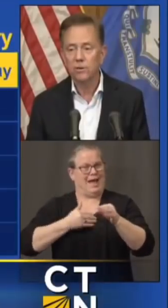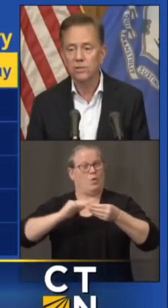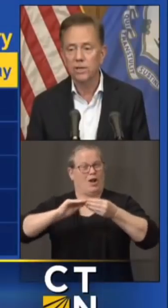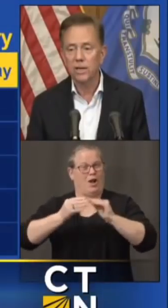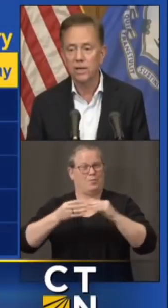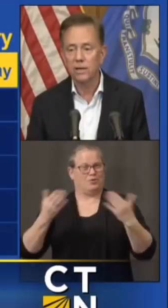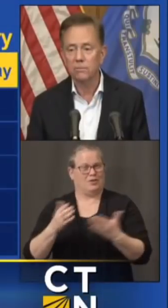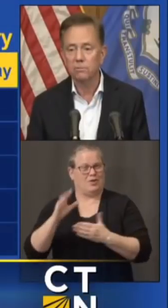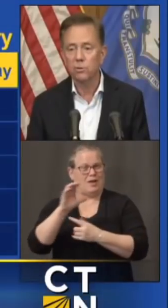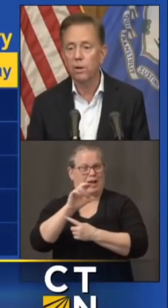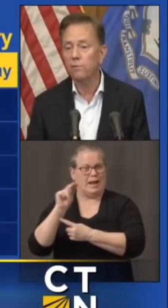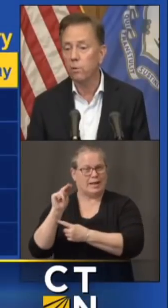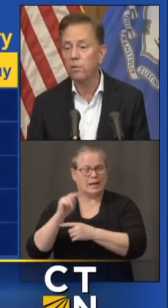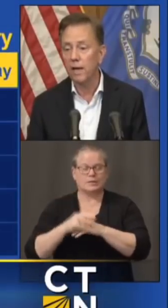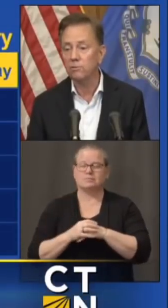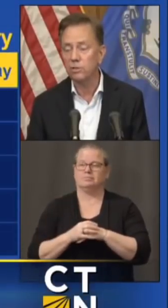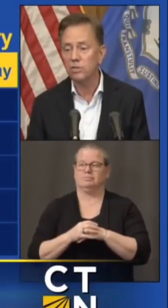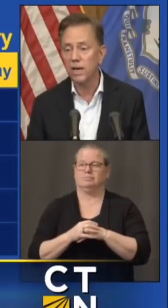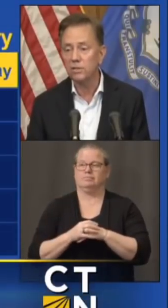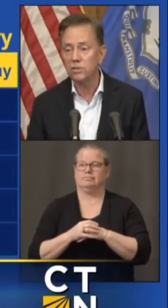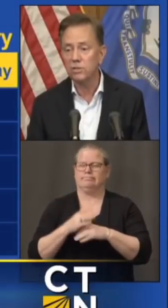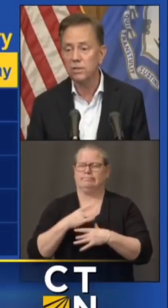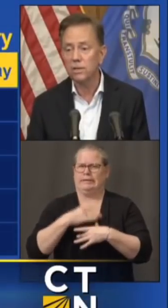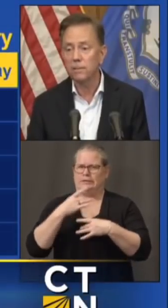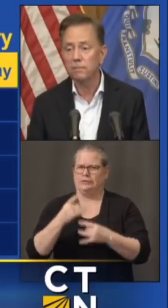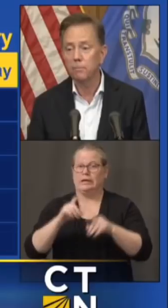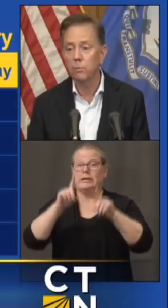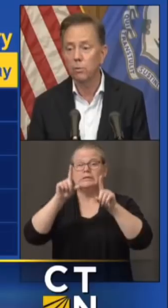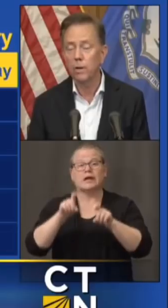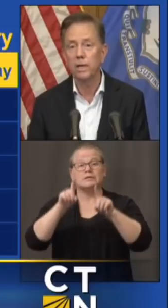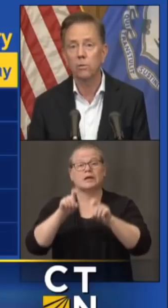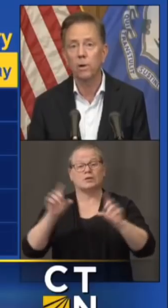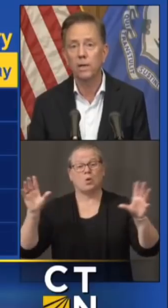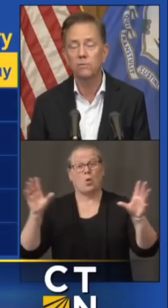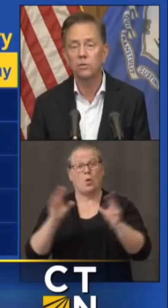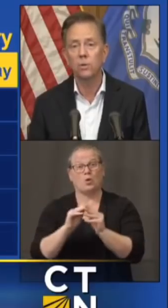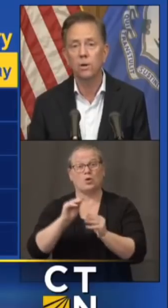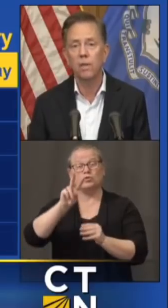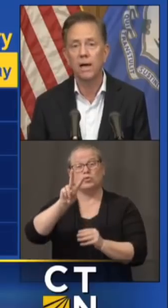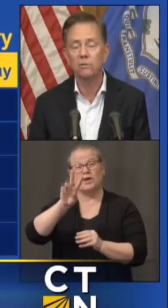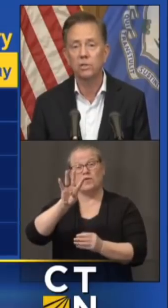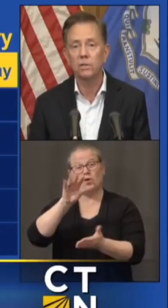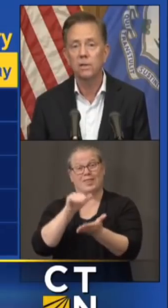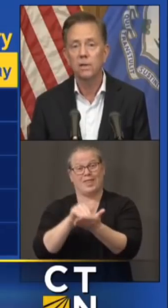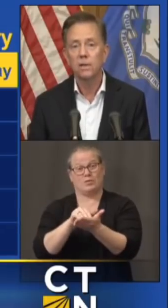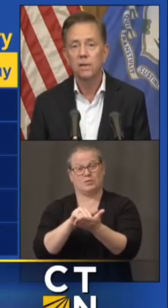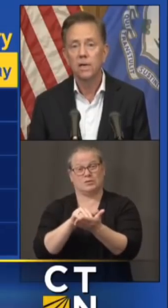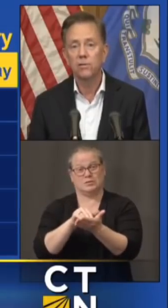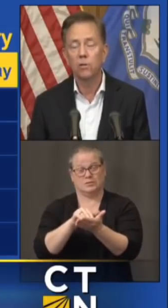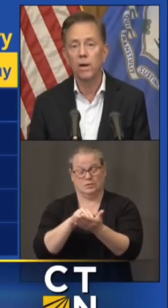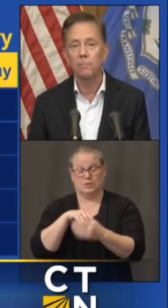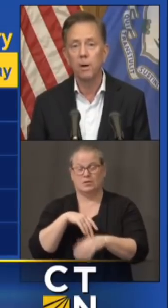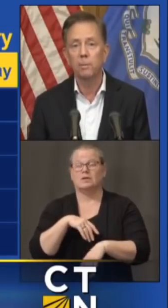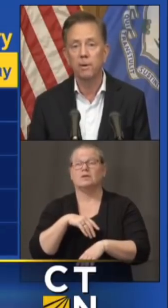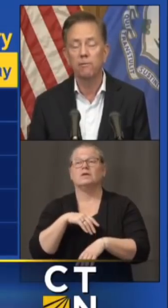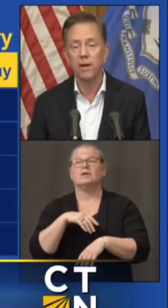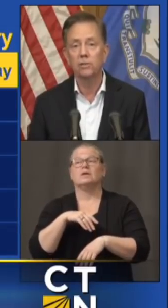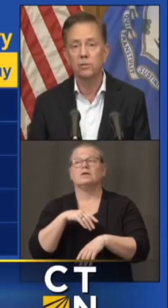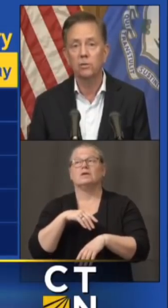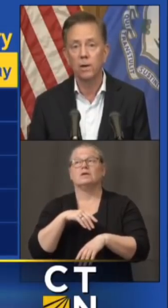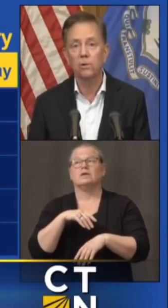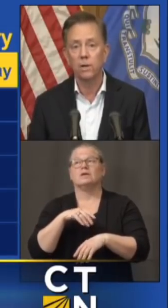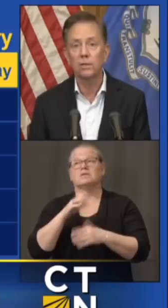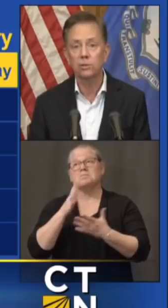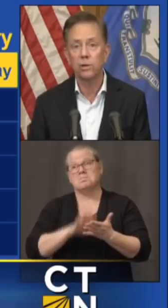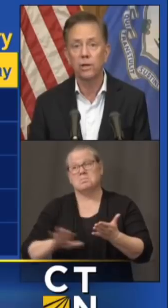What's interesting here, 24,000 tests. We're running at a rate of 200,000. Given the ramp up in